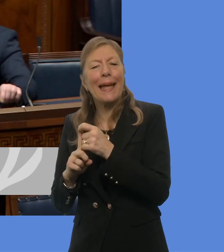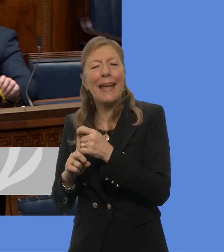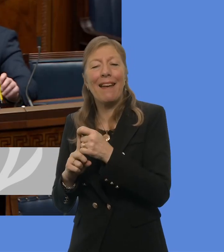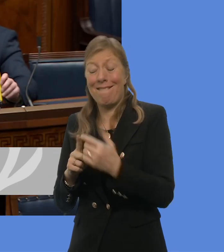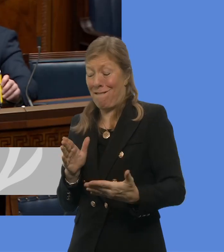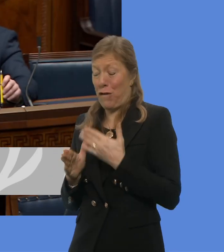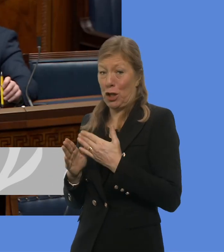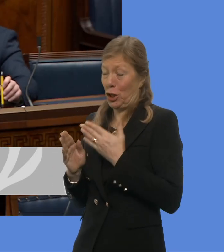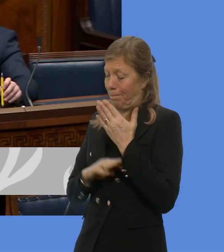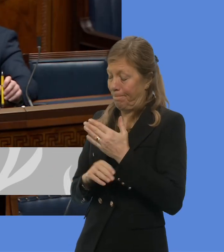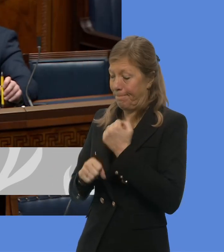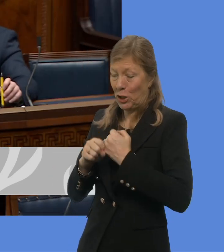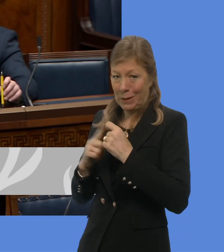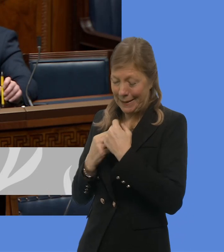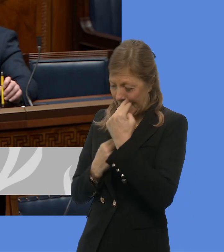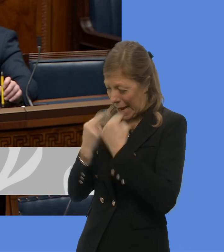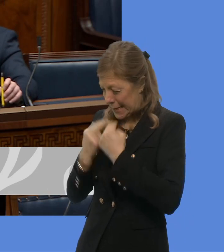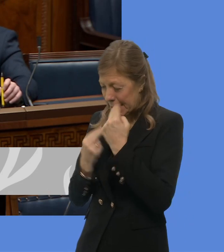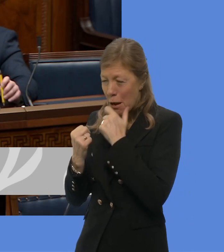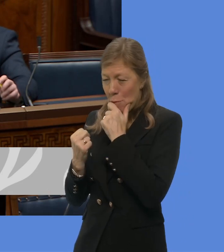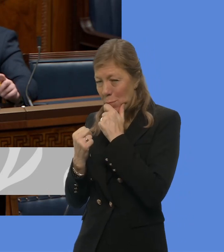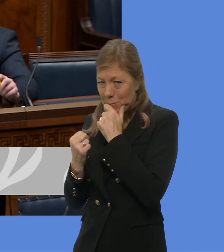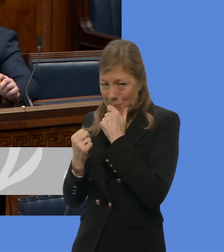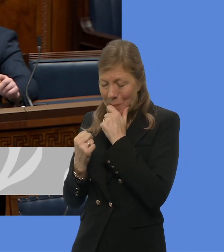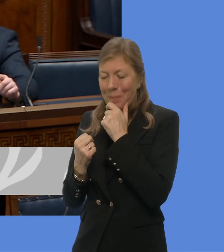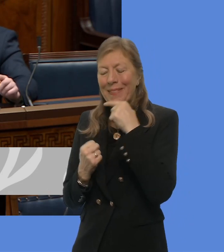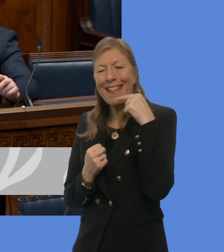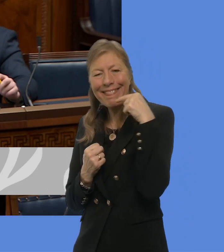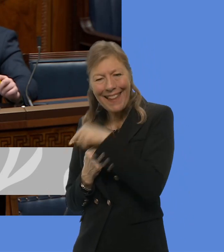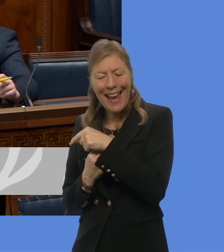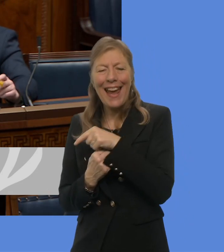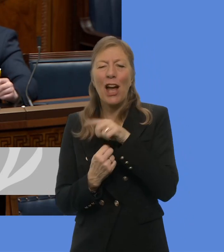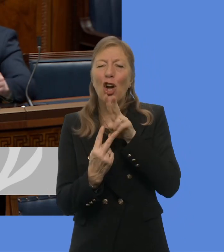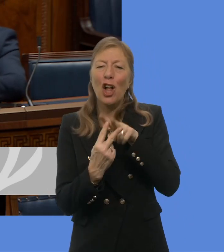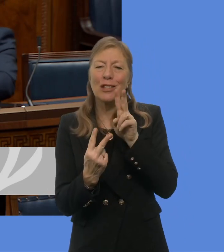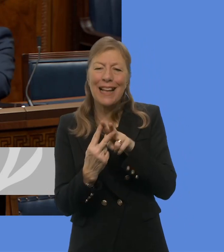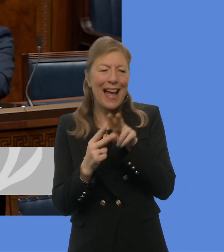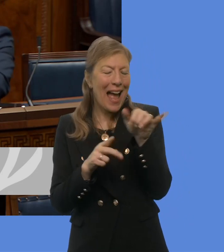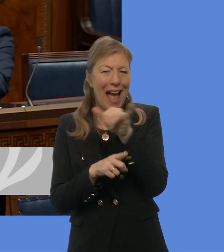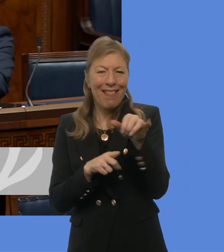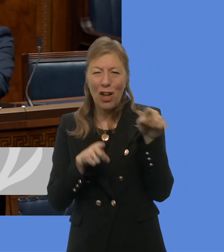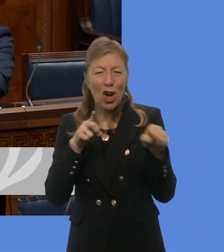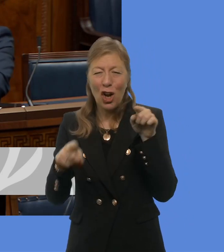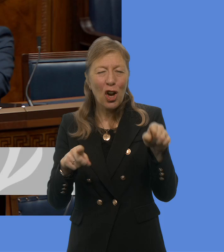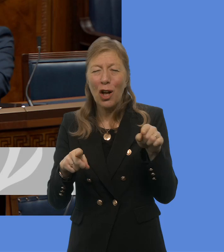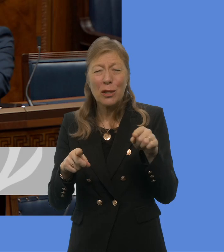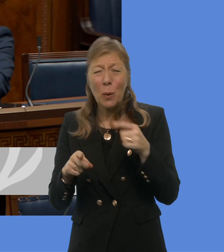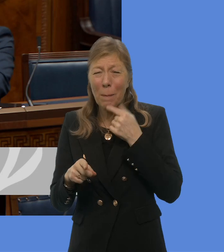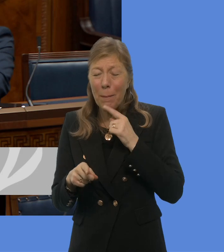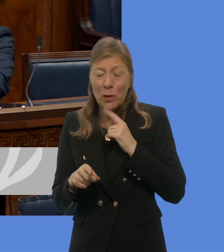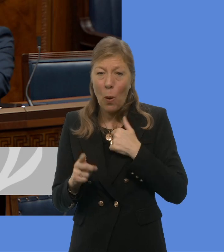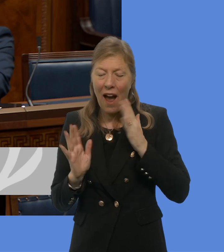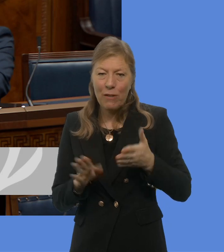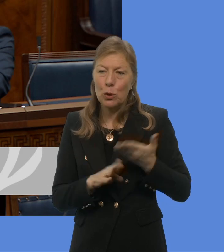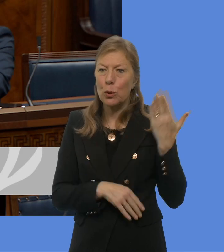assessment, and then being able to contact an urgent care centre directly and bypass EDs, bypass those unnecessary